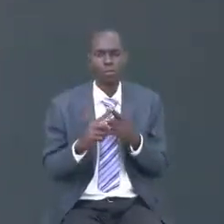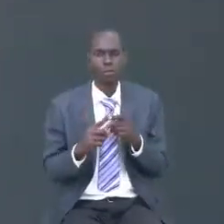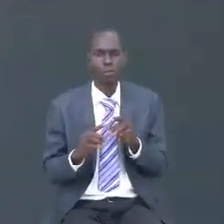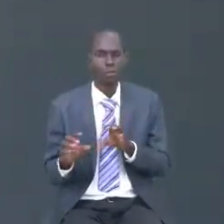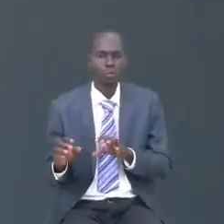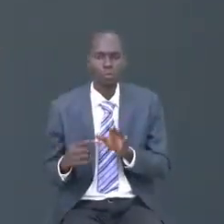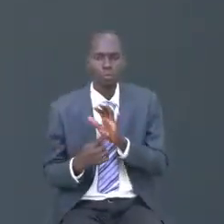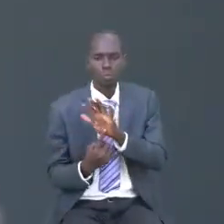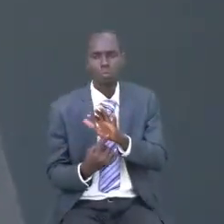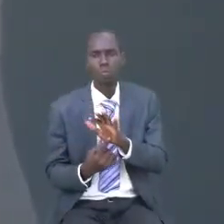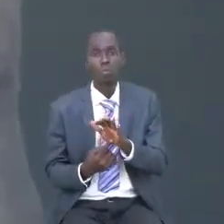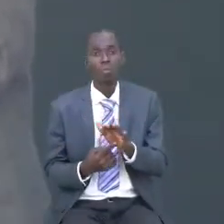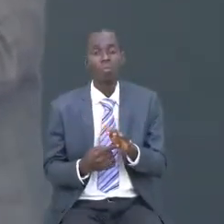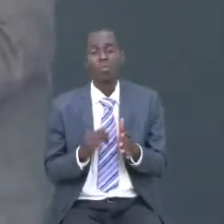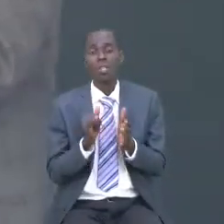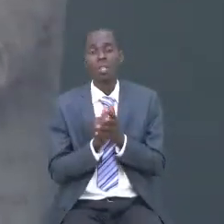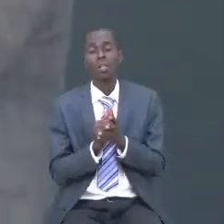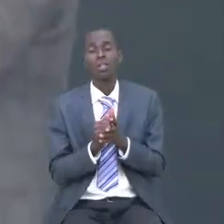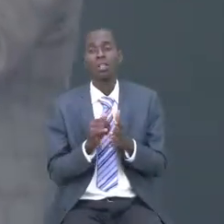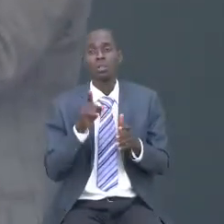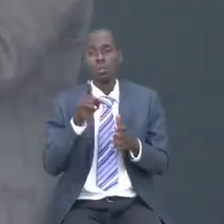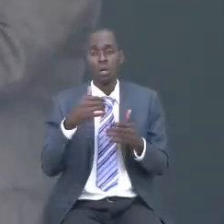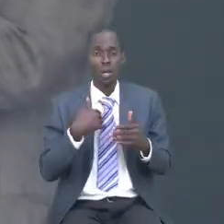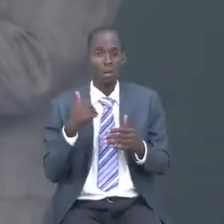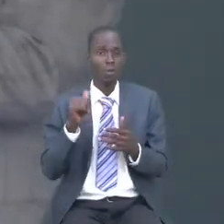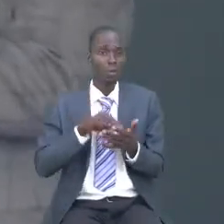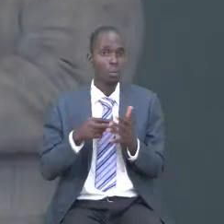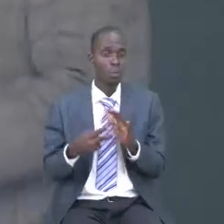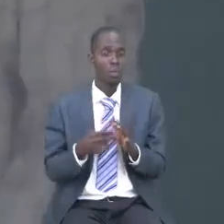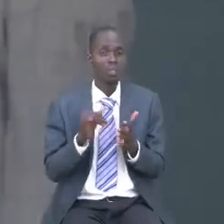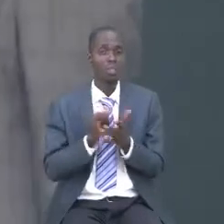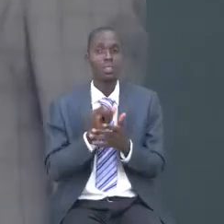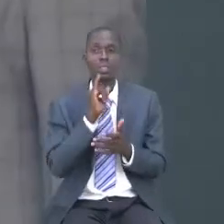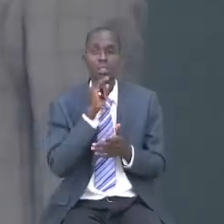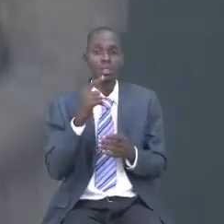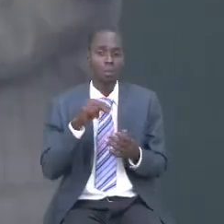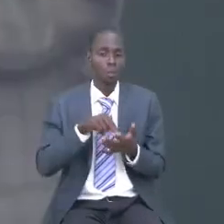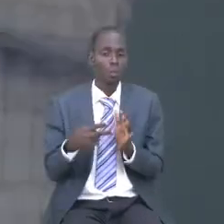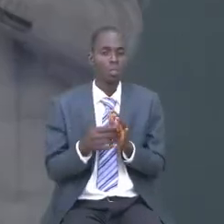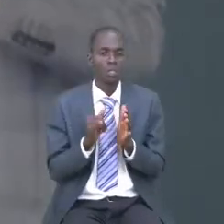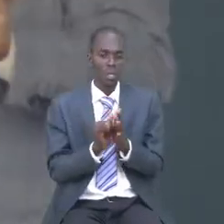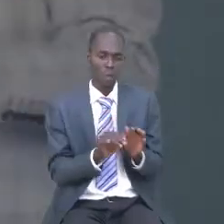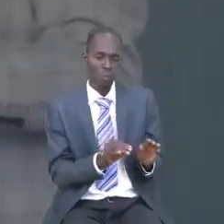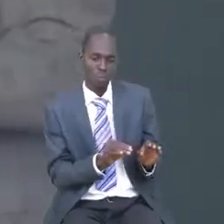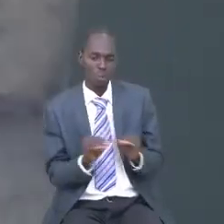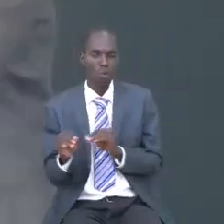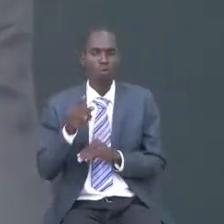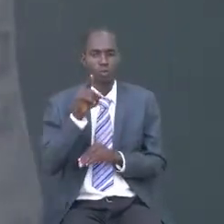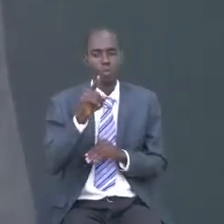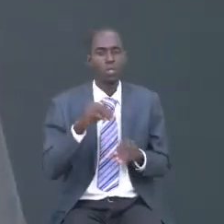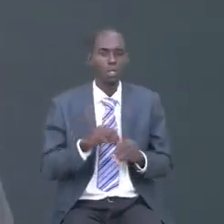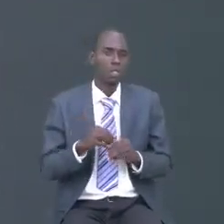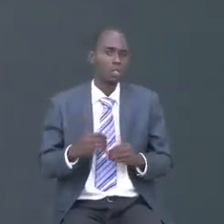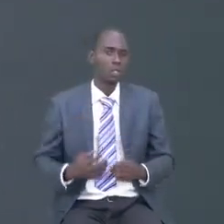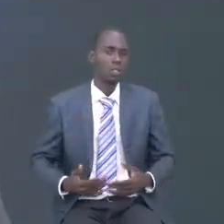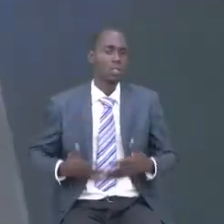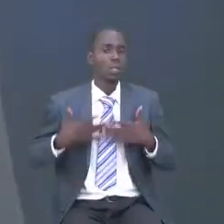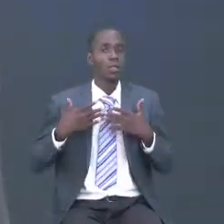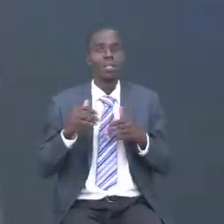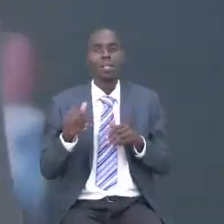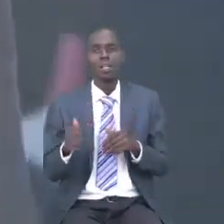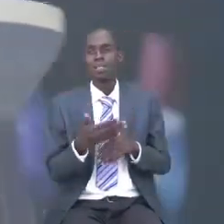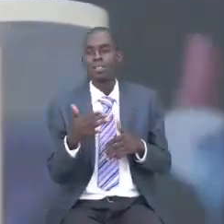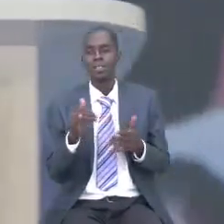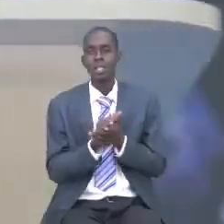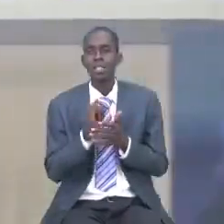And that is the purpose that drives him in life. Anything different from the